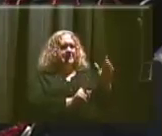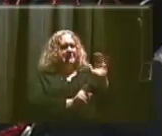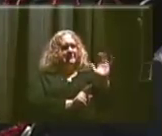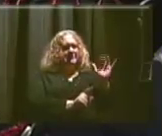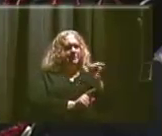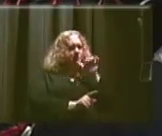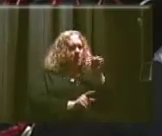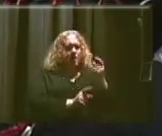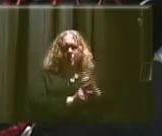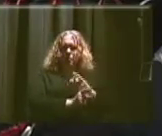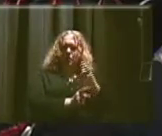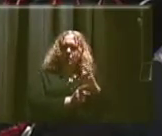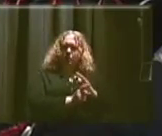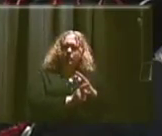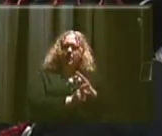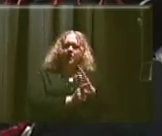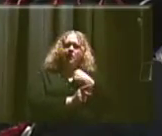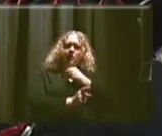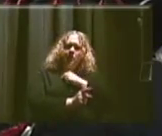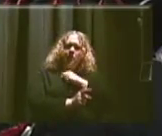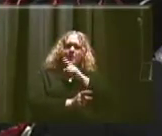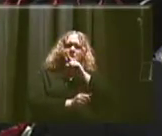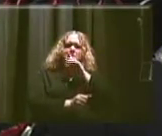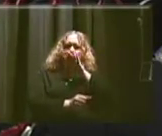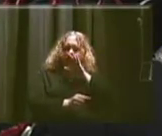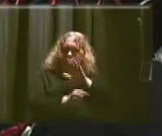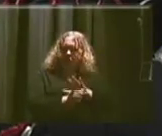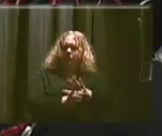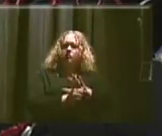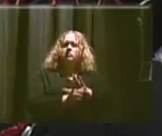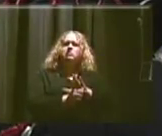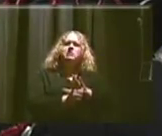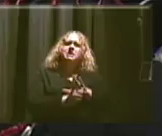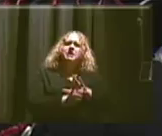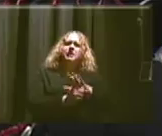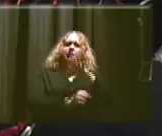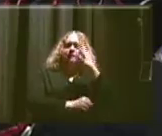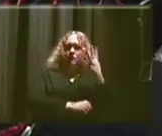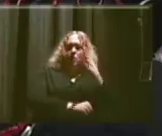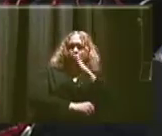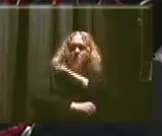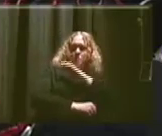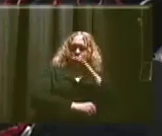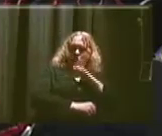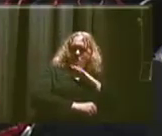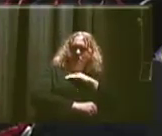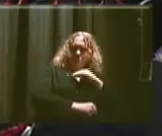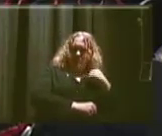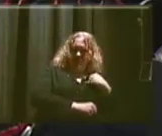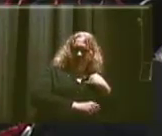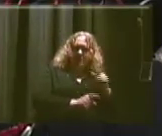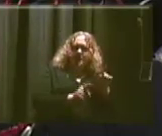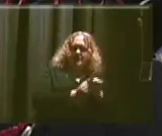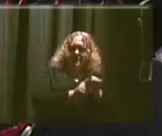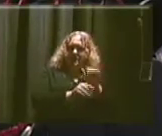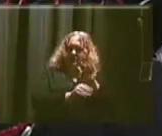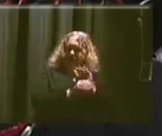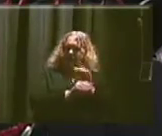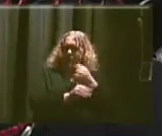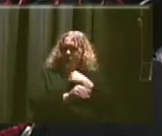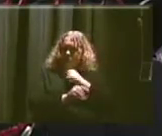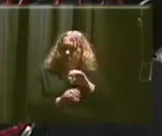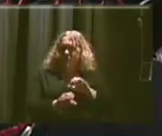do that as we swear in four board members on the same night that we do the formative evaluation.